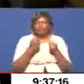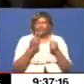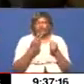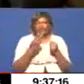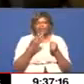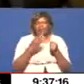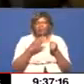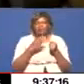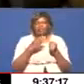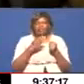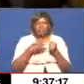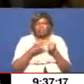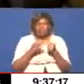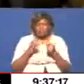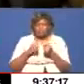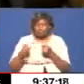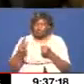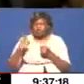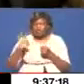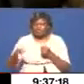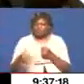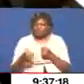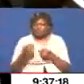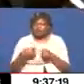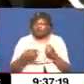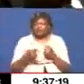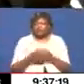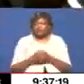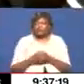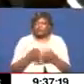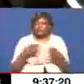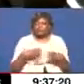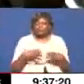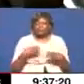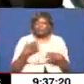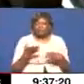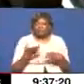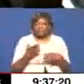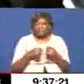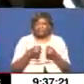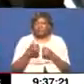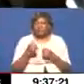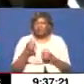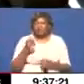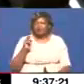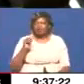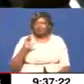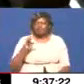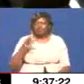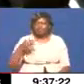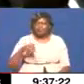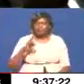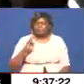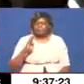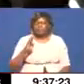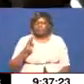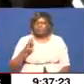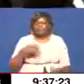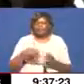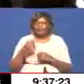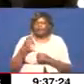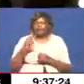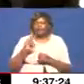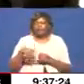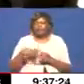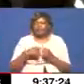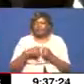3,000 from the players in the industry. Cereal, on the other hand, is buying the maize for 2,700, which means they will not get